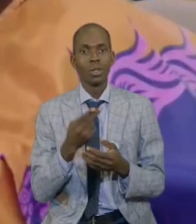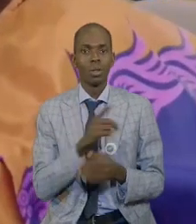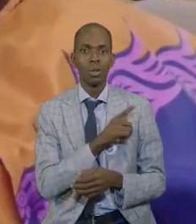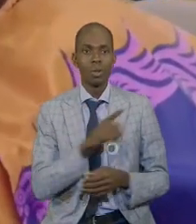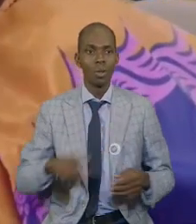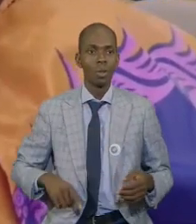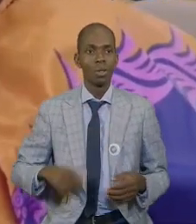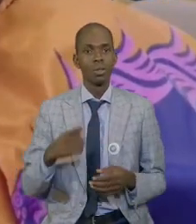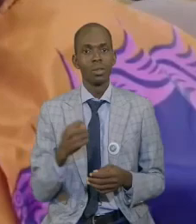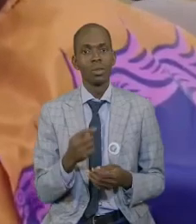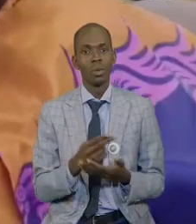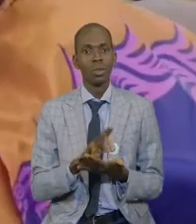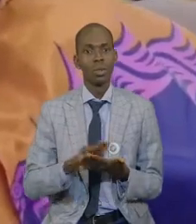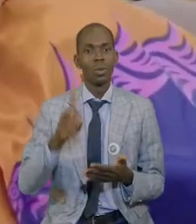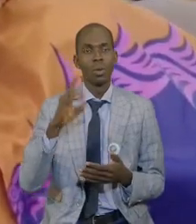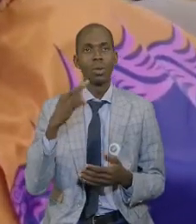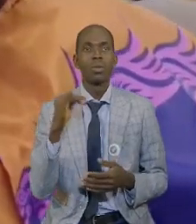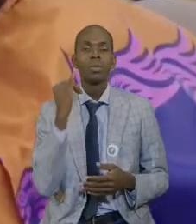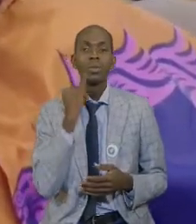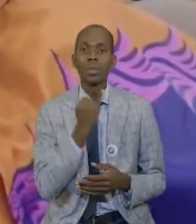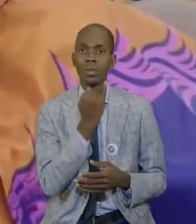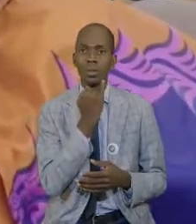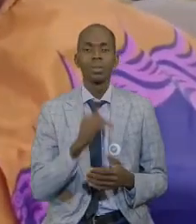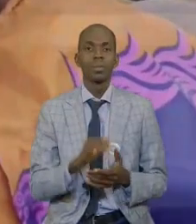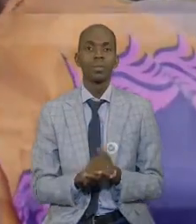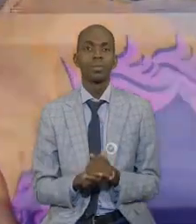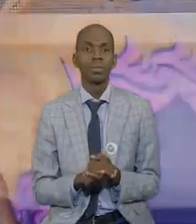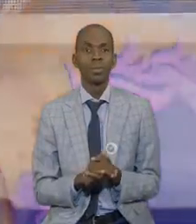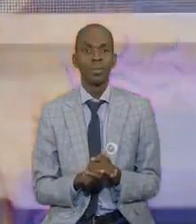so the verses were looking at today